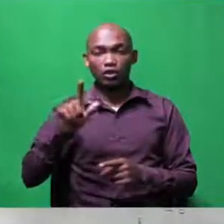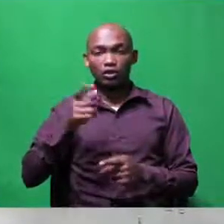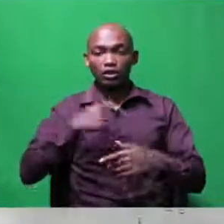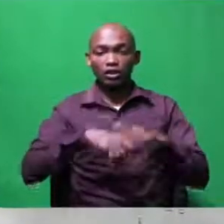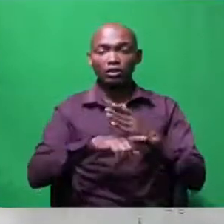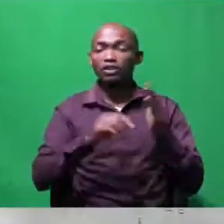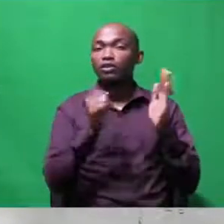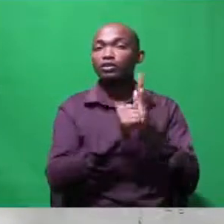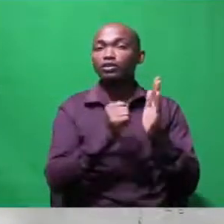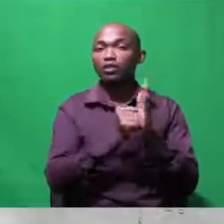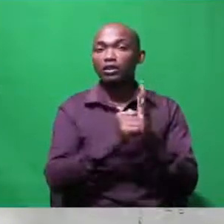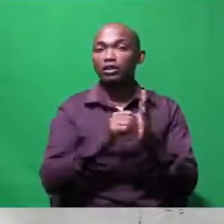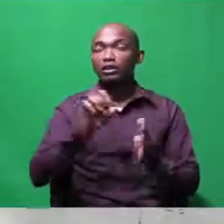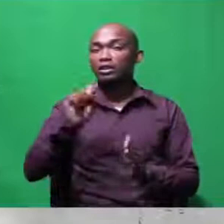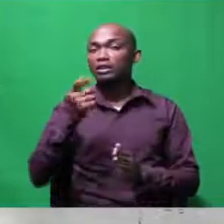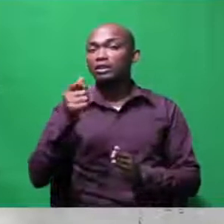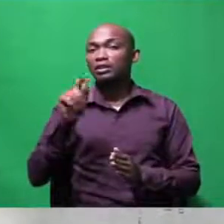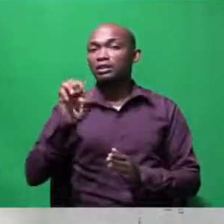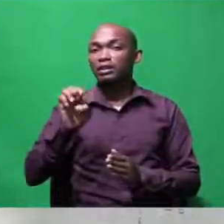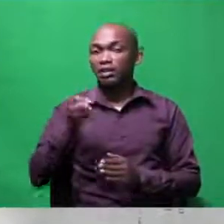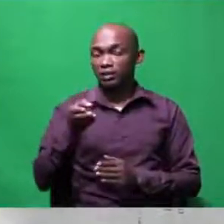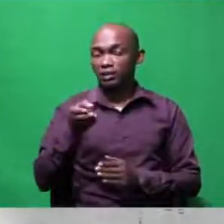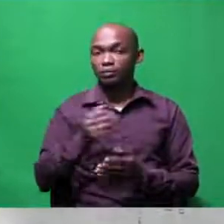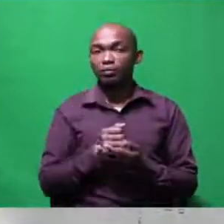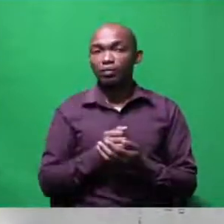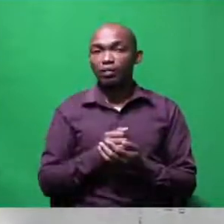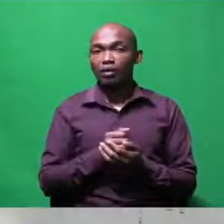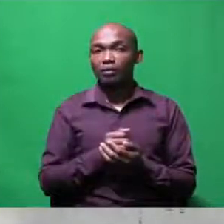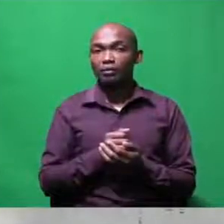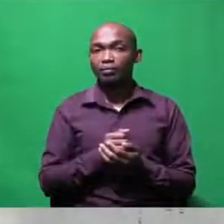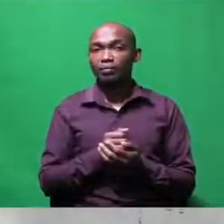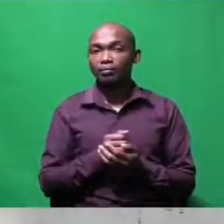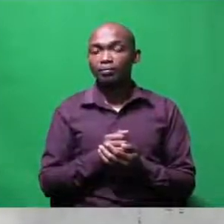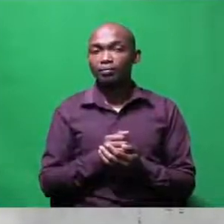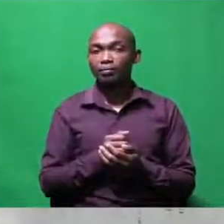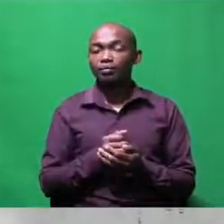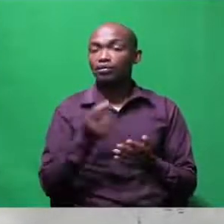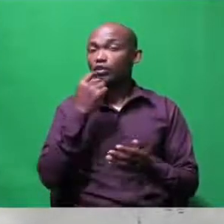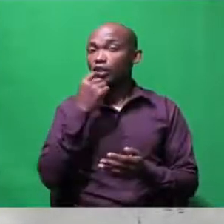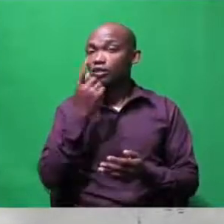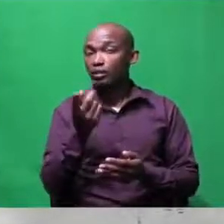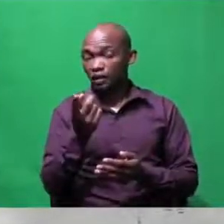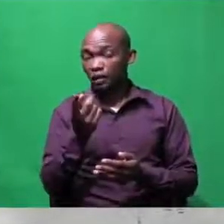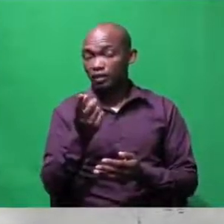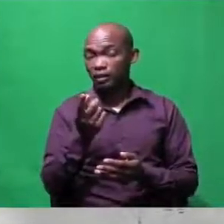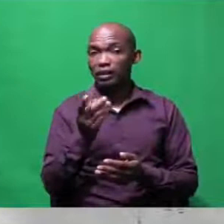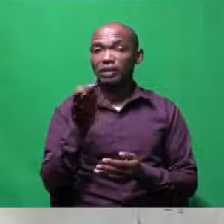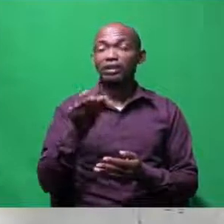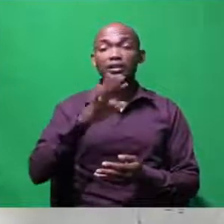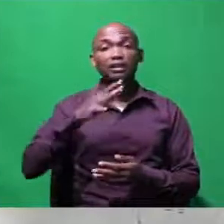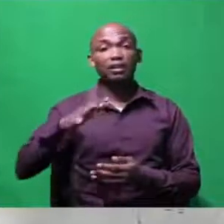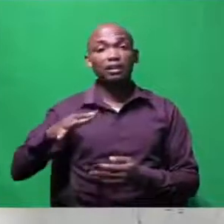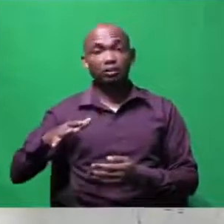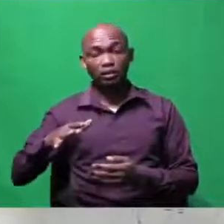is no rock which we can say is a liquid. Is no rock we can say is a